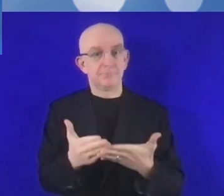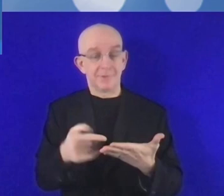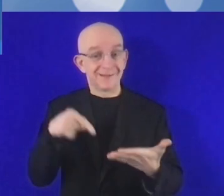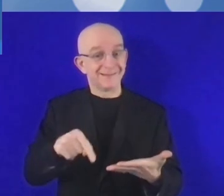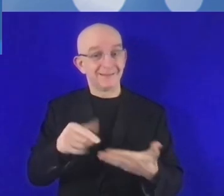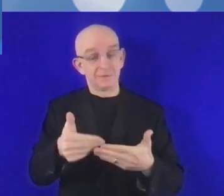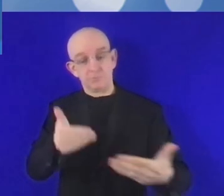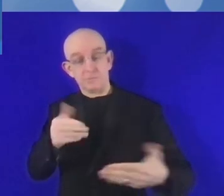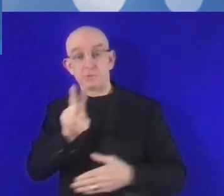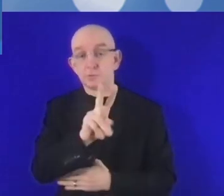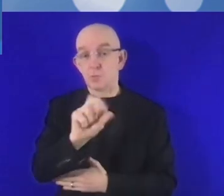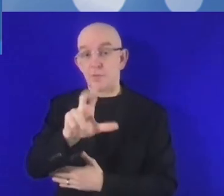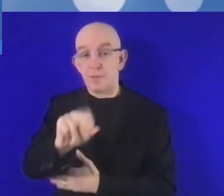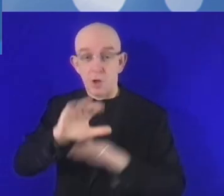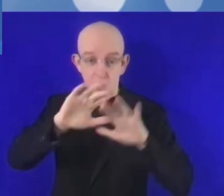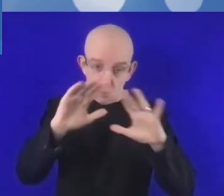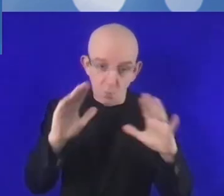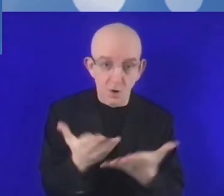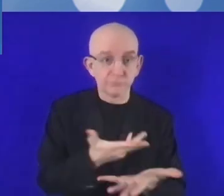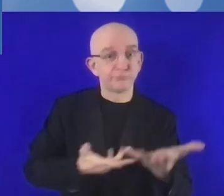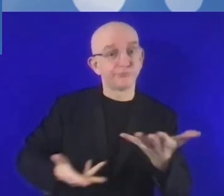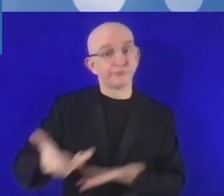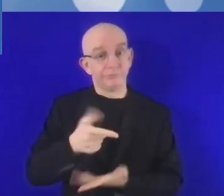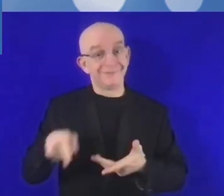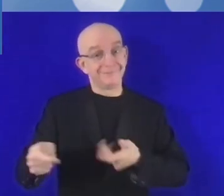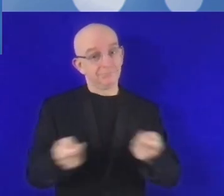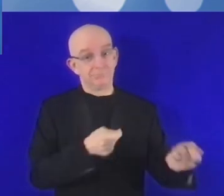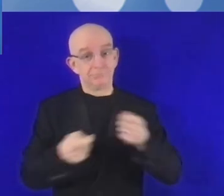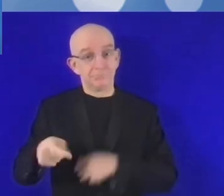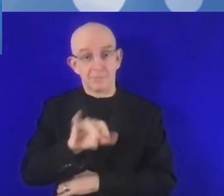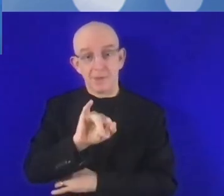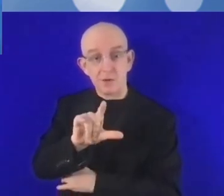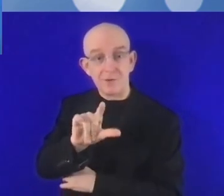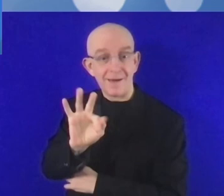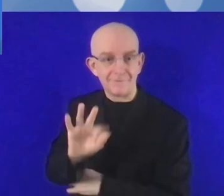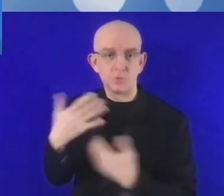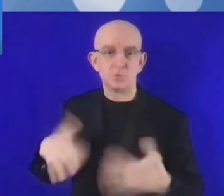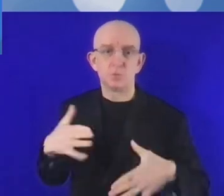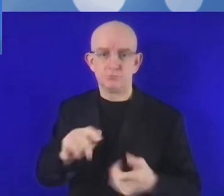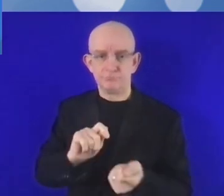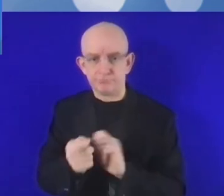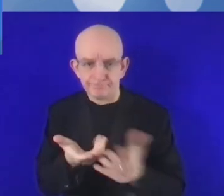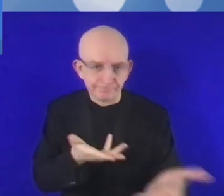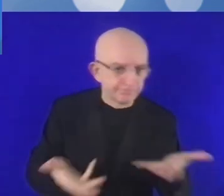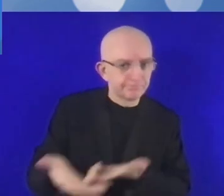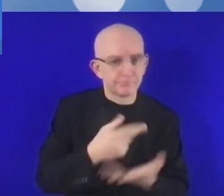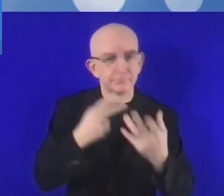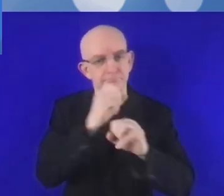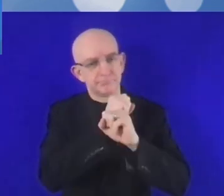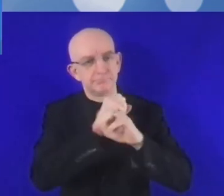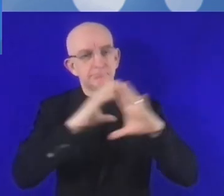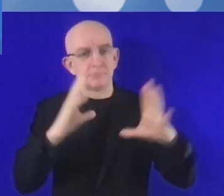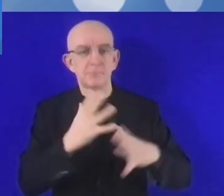and secure digital future underpins my roadmap for digital cooperation. And my recent report on our common